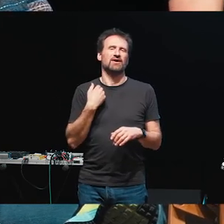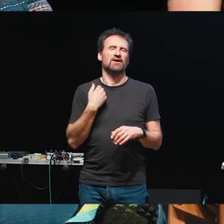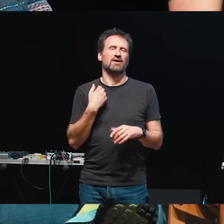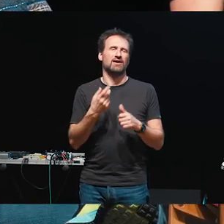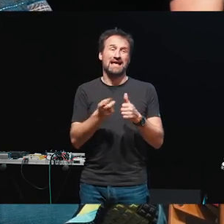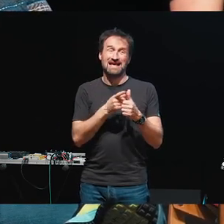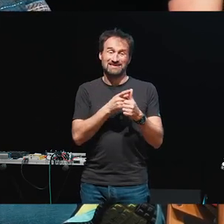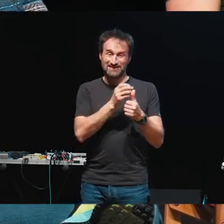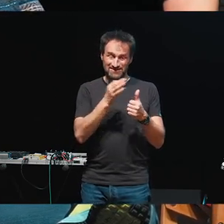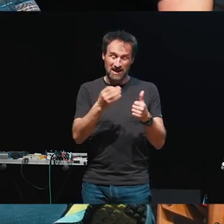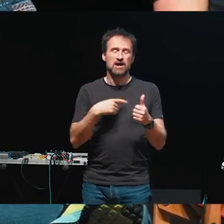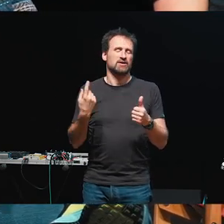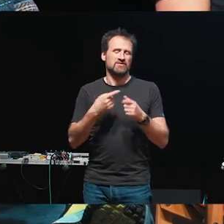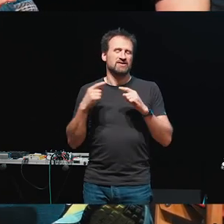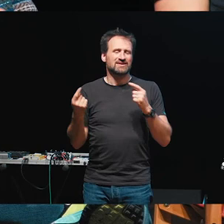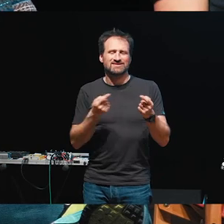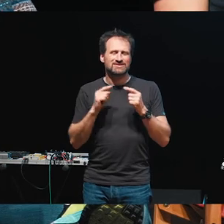the first day we discussed about